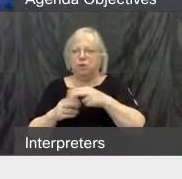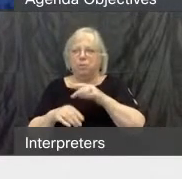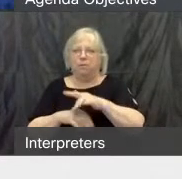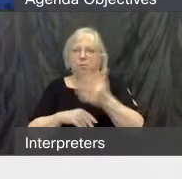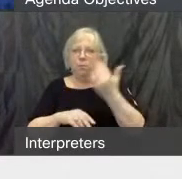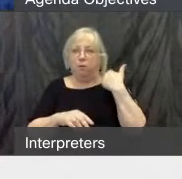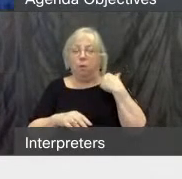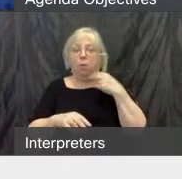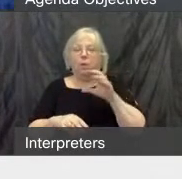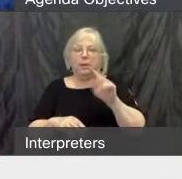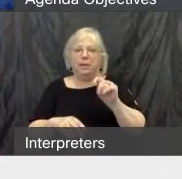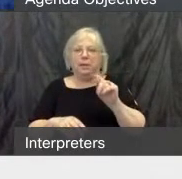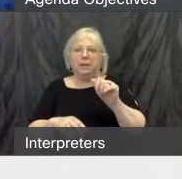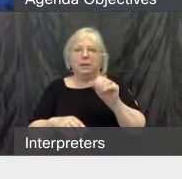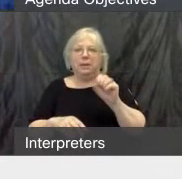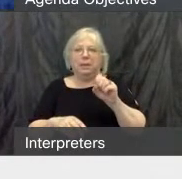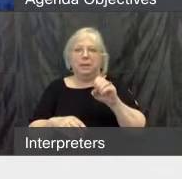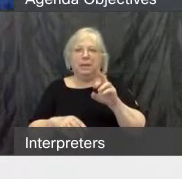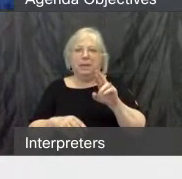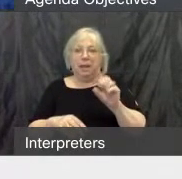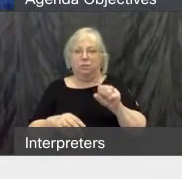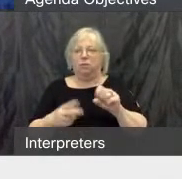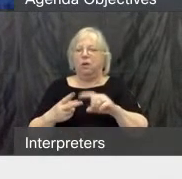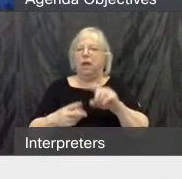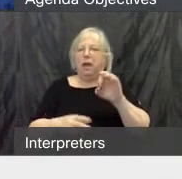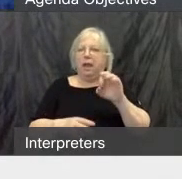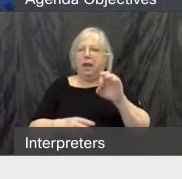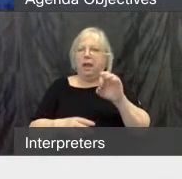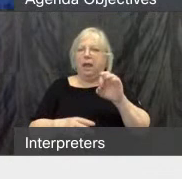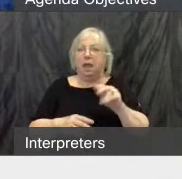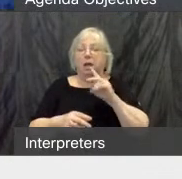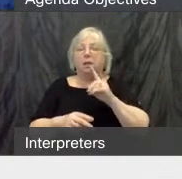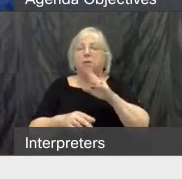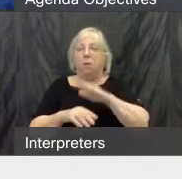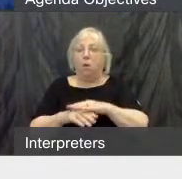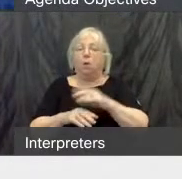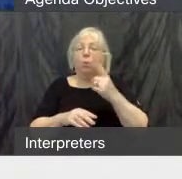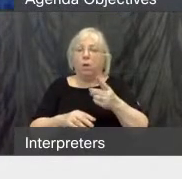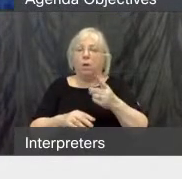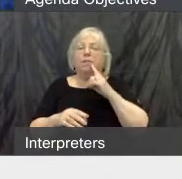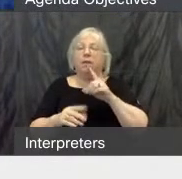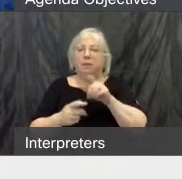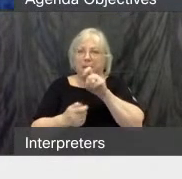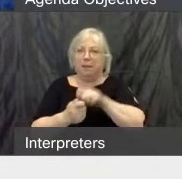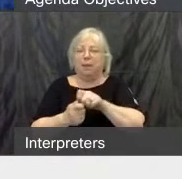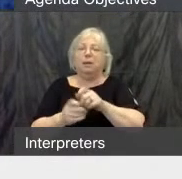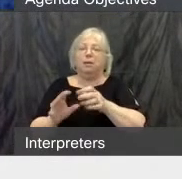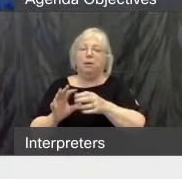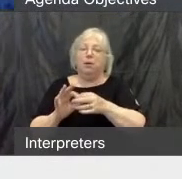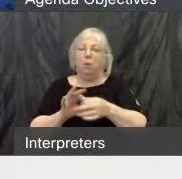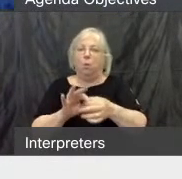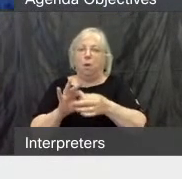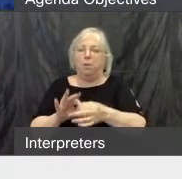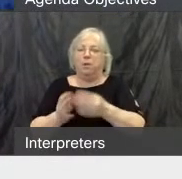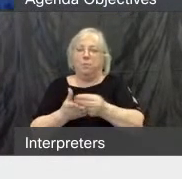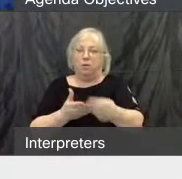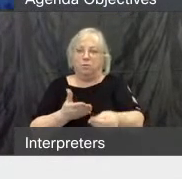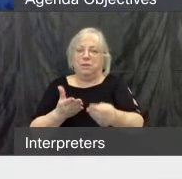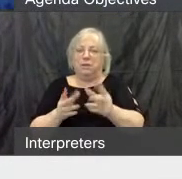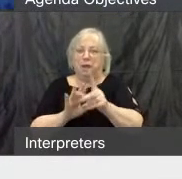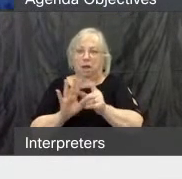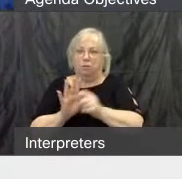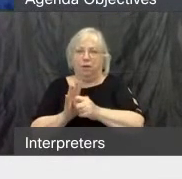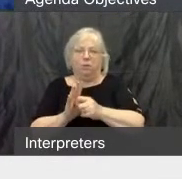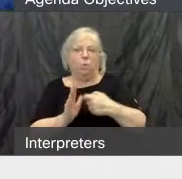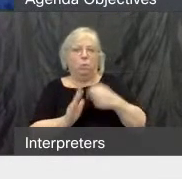tasers. Axon is on one of these particular cooperative purchasing things. We know when we bought